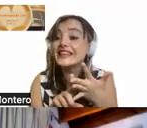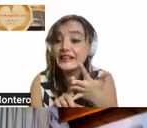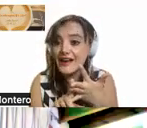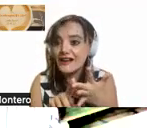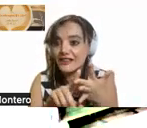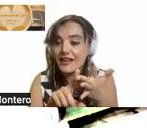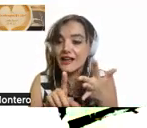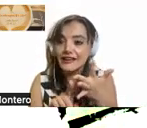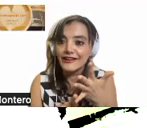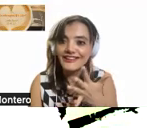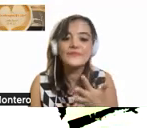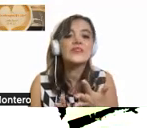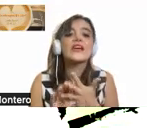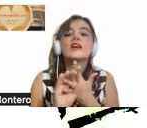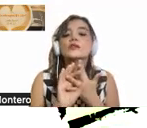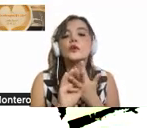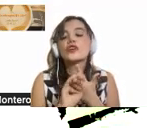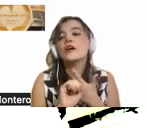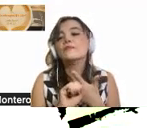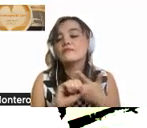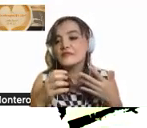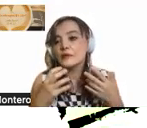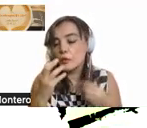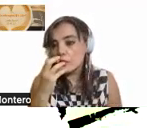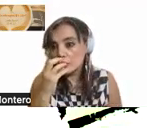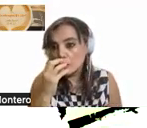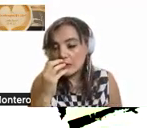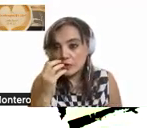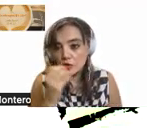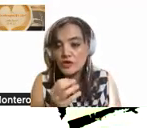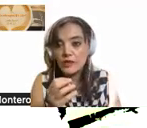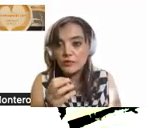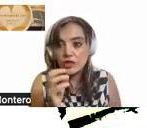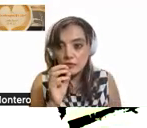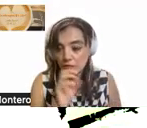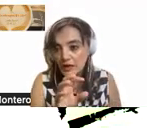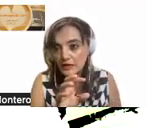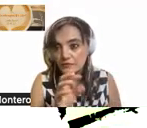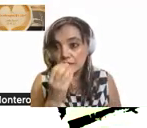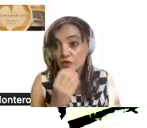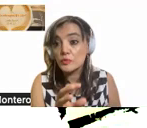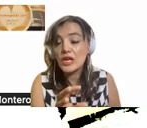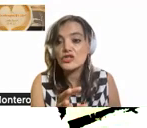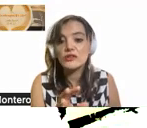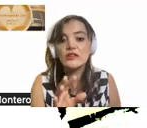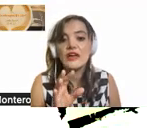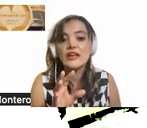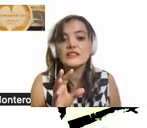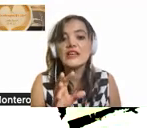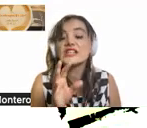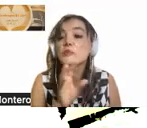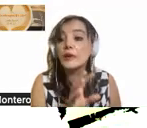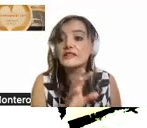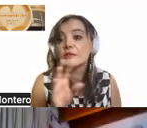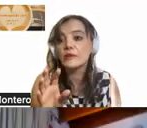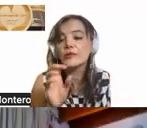that is lineal, the LLL. Those are when you can produce a memory by your speech, that is